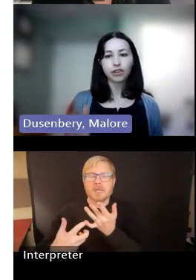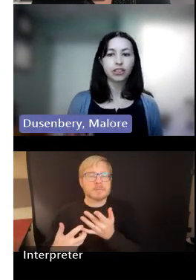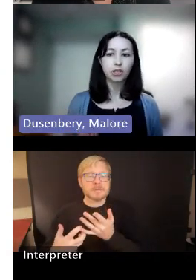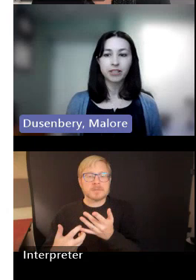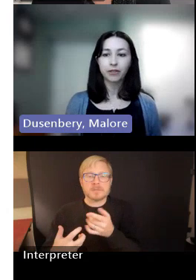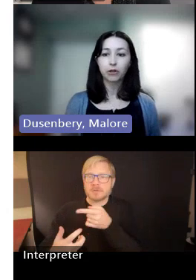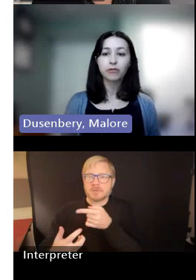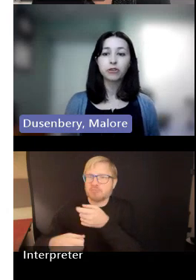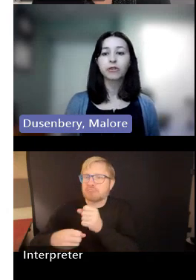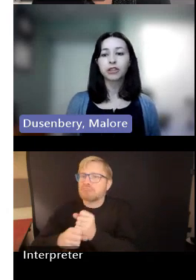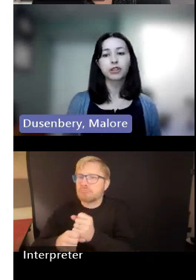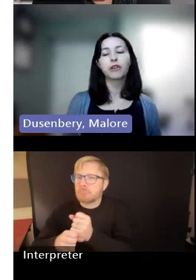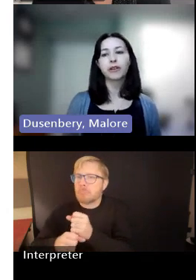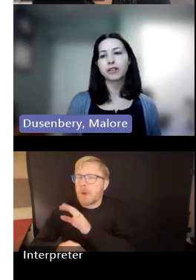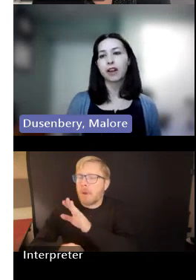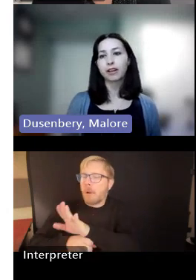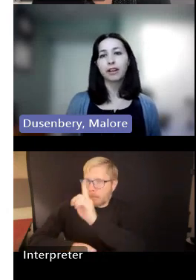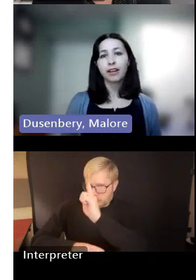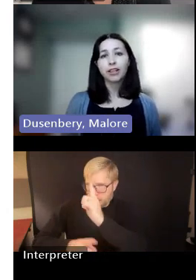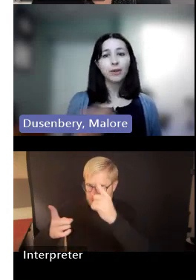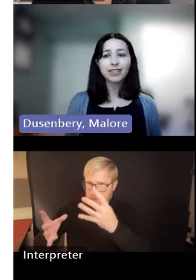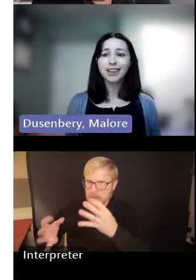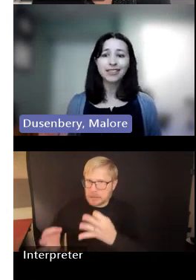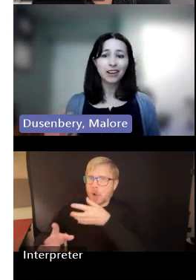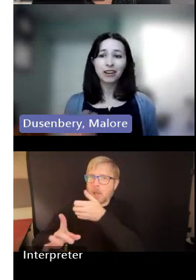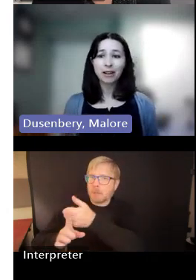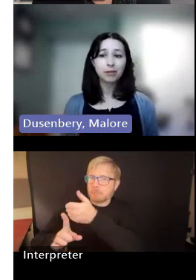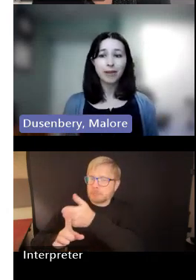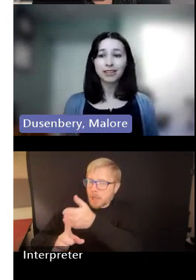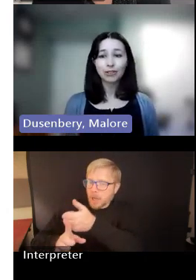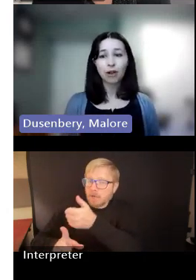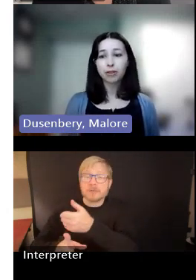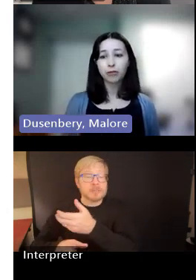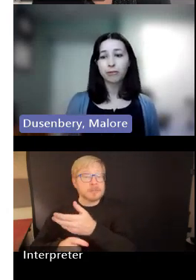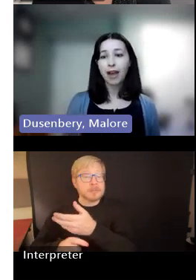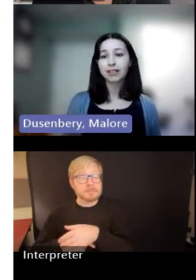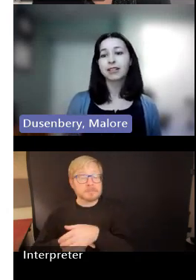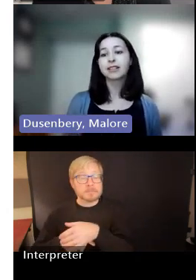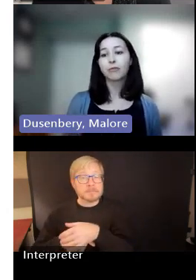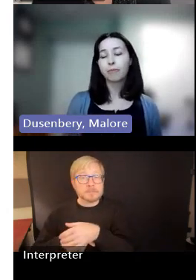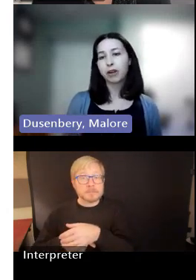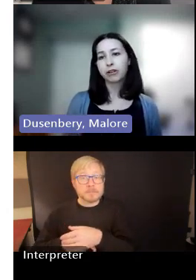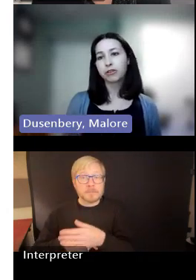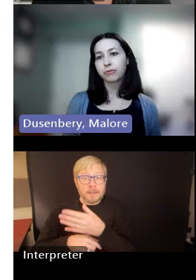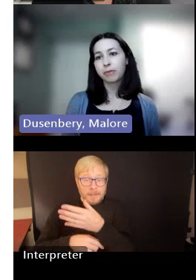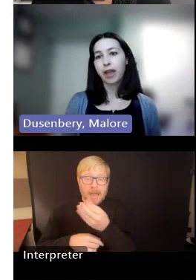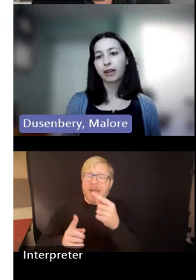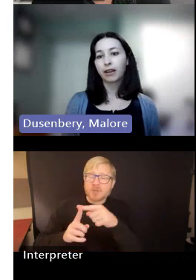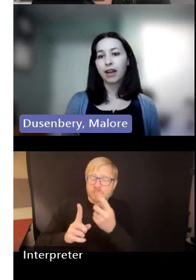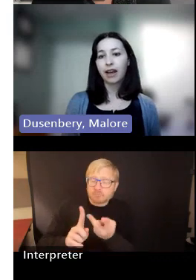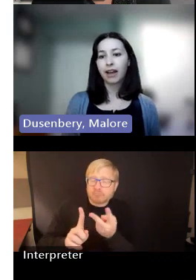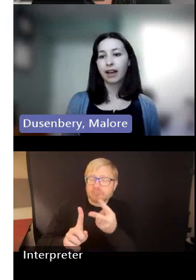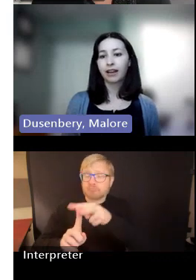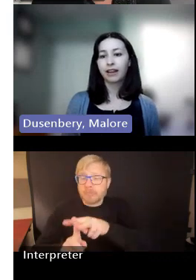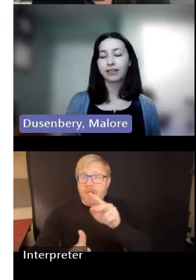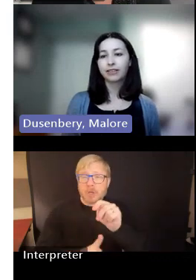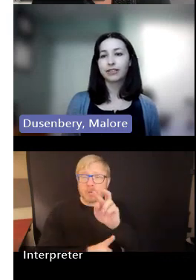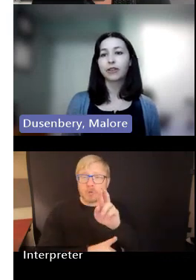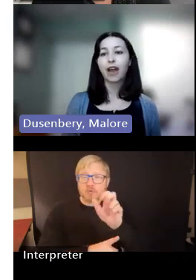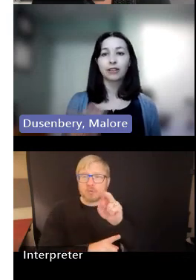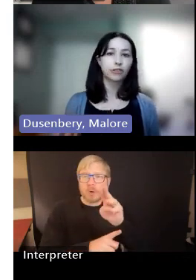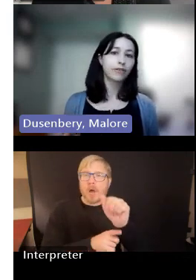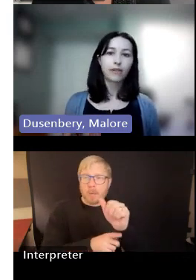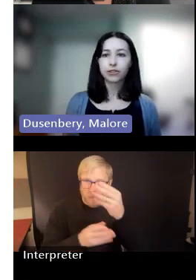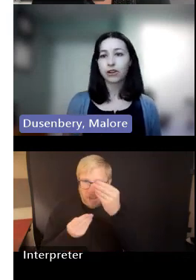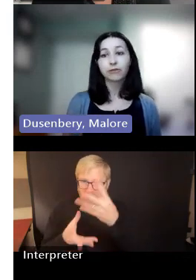that agency-specific reviews really should focus on to what extent they're implementing trauma-informed practices and what barriers remain,